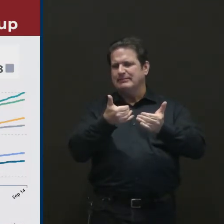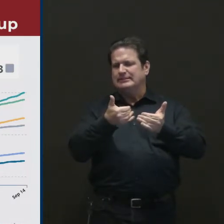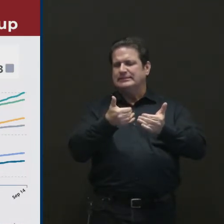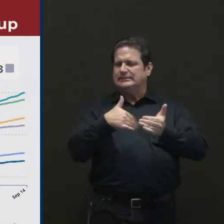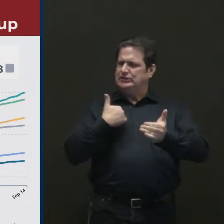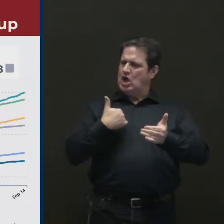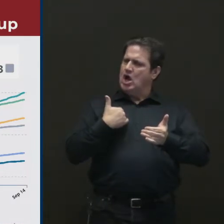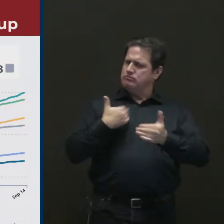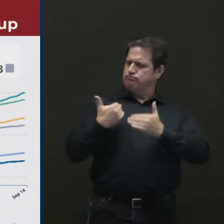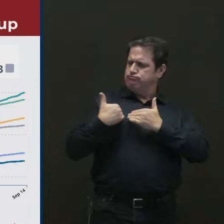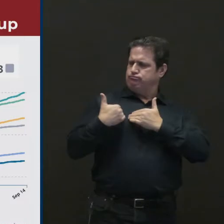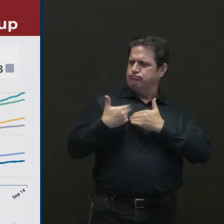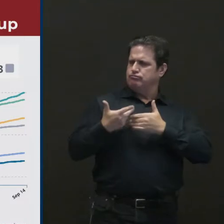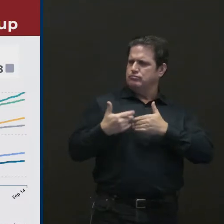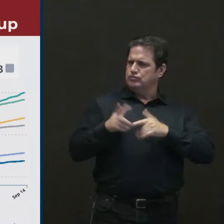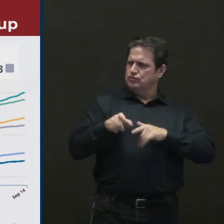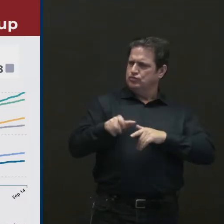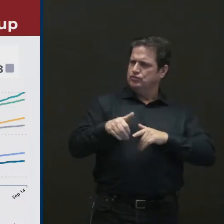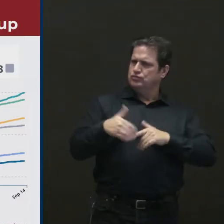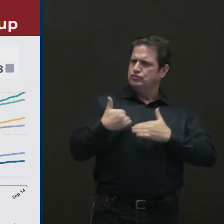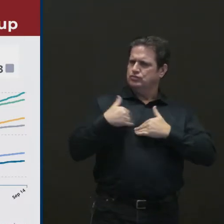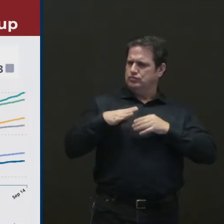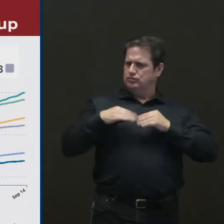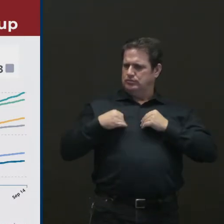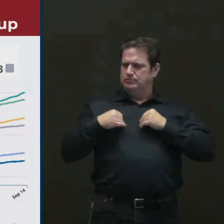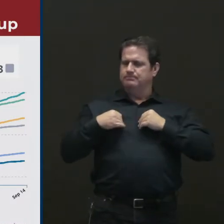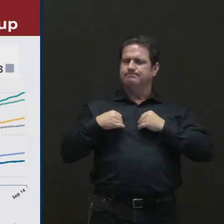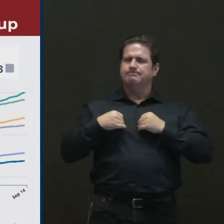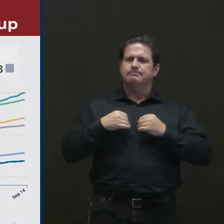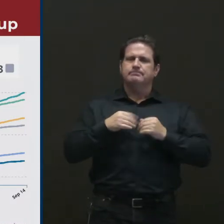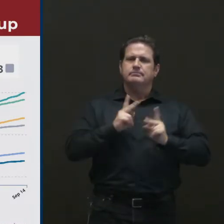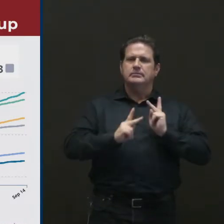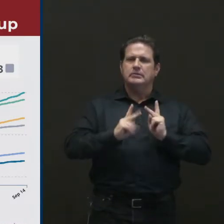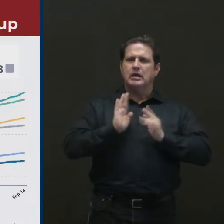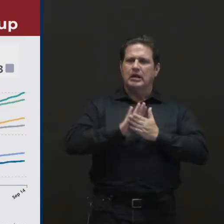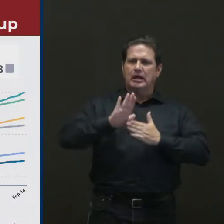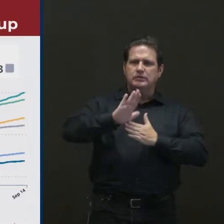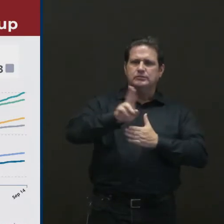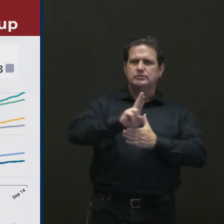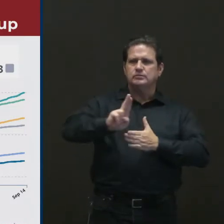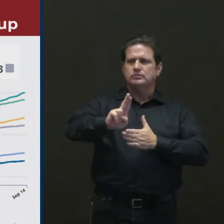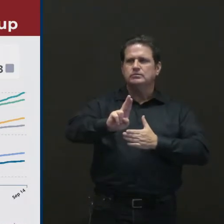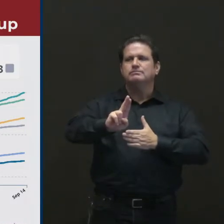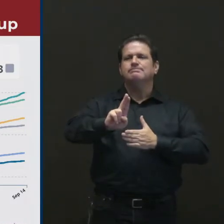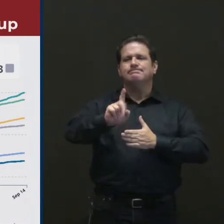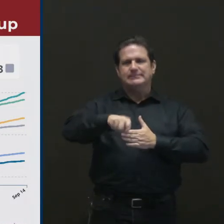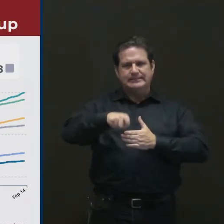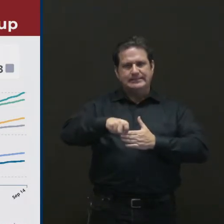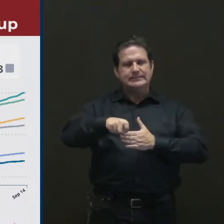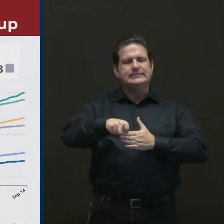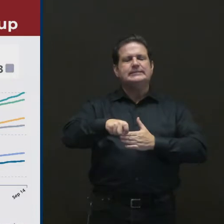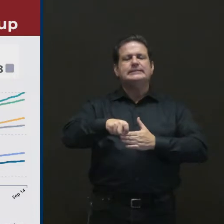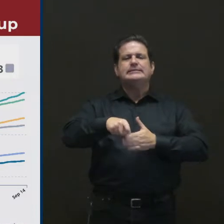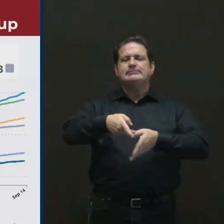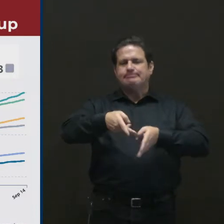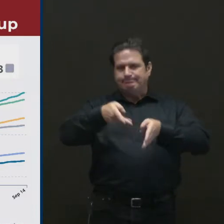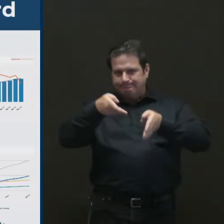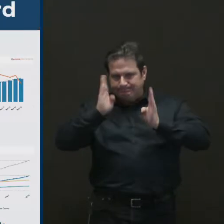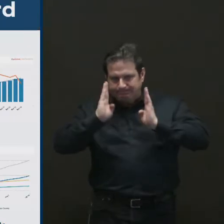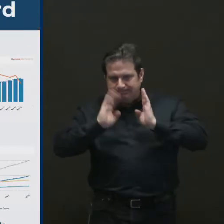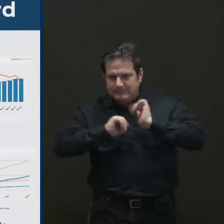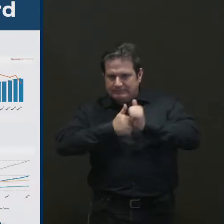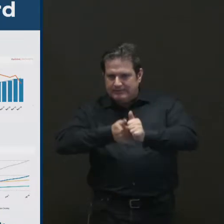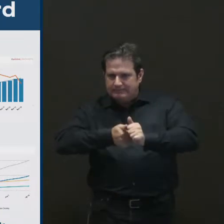to be a responsible crowd. It's a lot of folks that are in our colleges and universities that need to be more attentive to